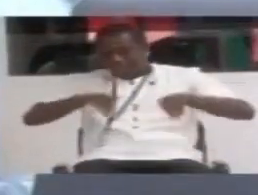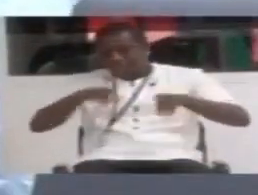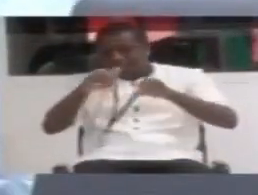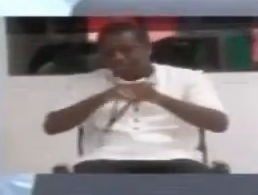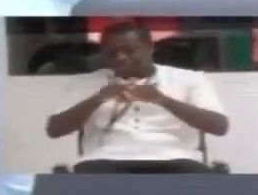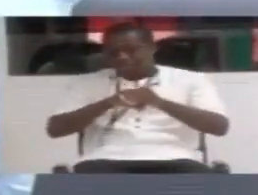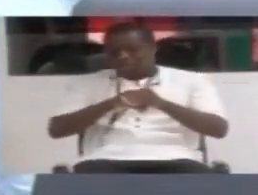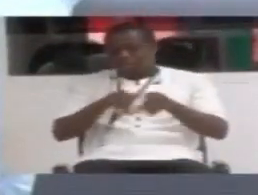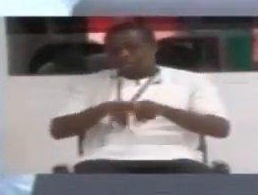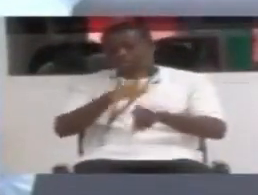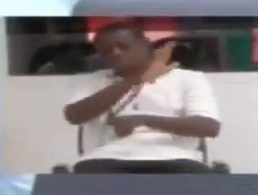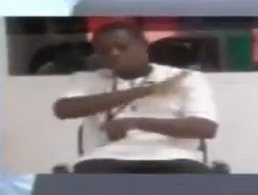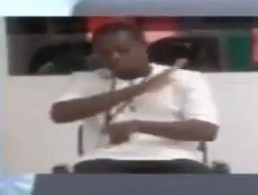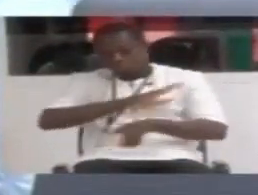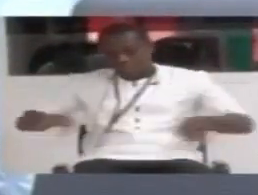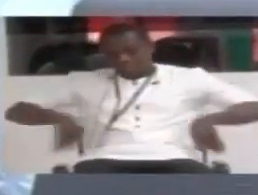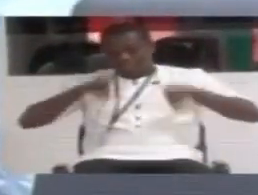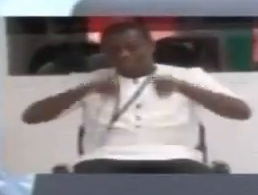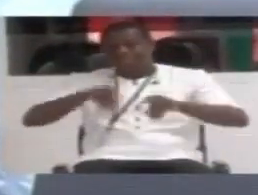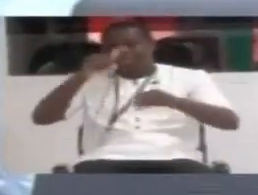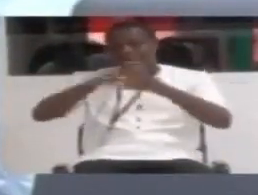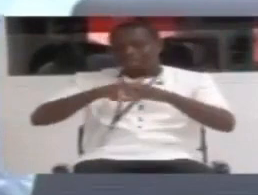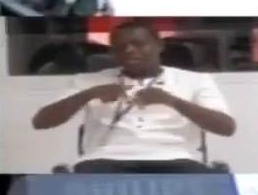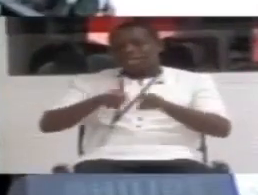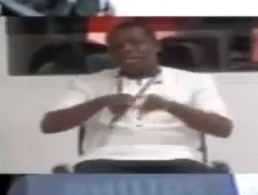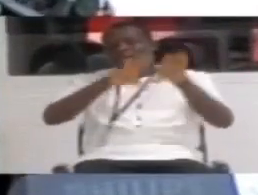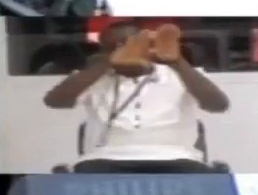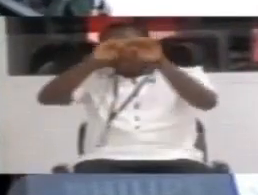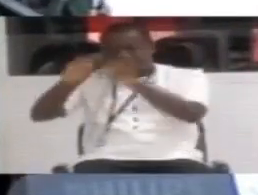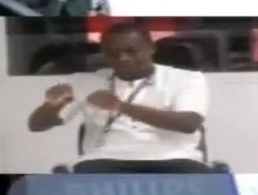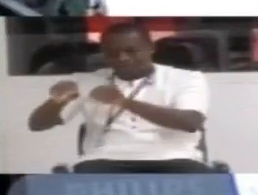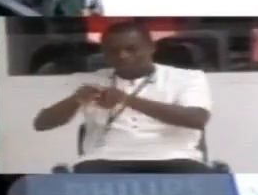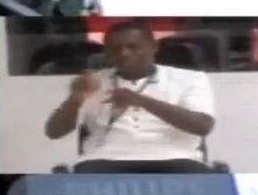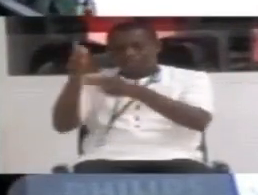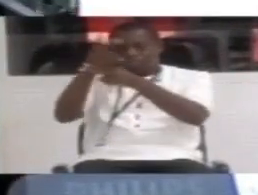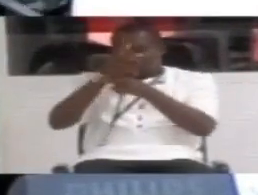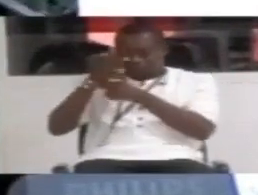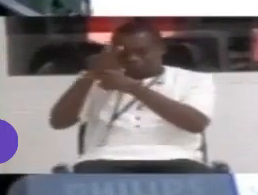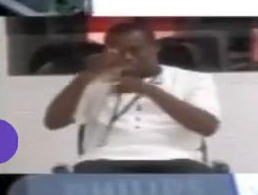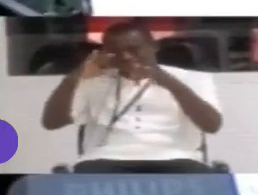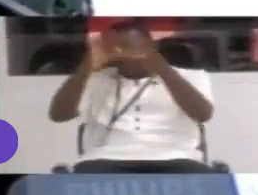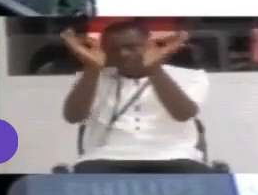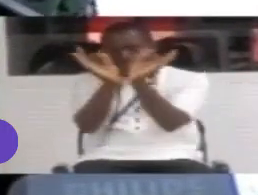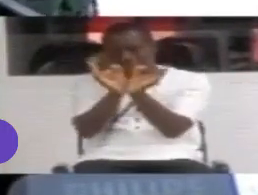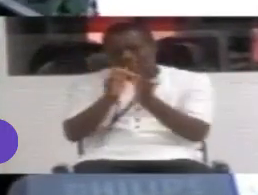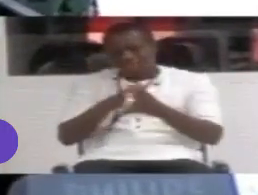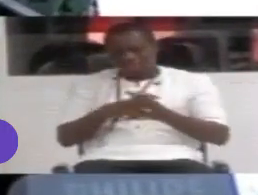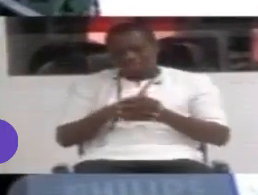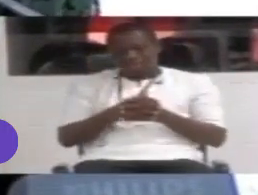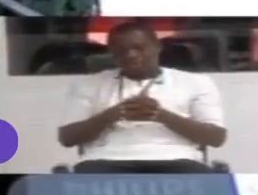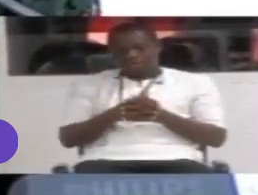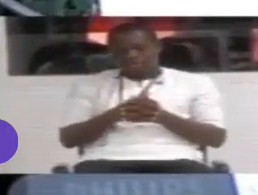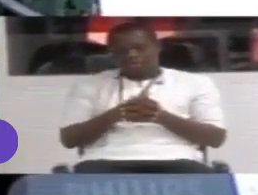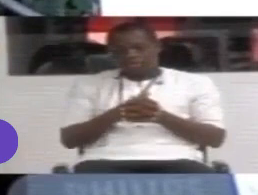Did they also participate in operations of the patrol team? Ñoñu tam ndax bokkanañ ci liggéey bi patrol team bi doon di def.